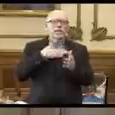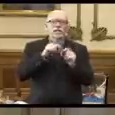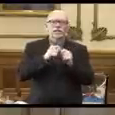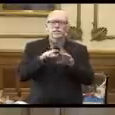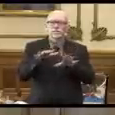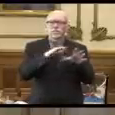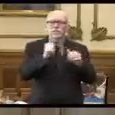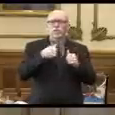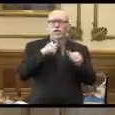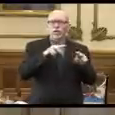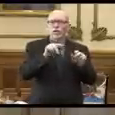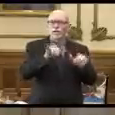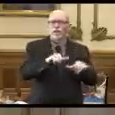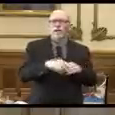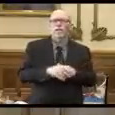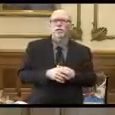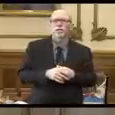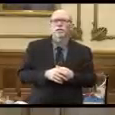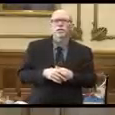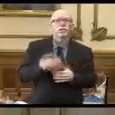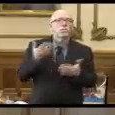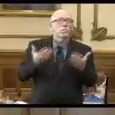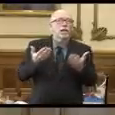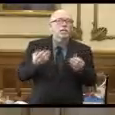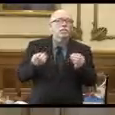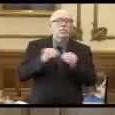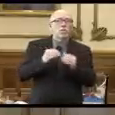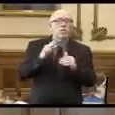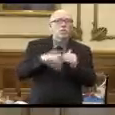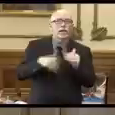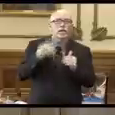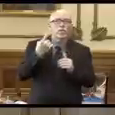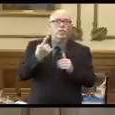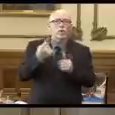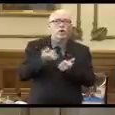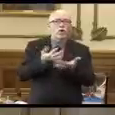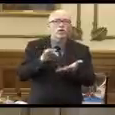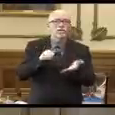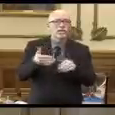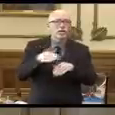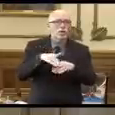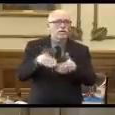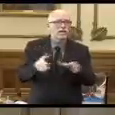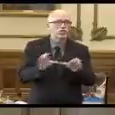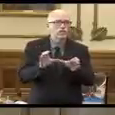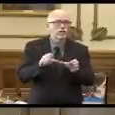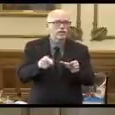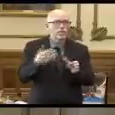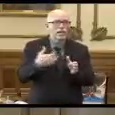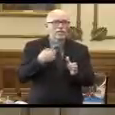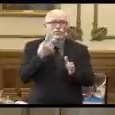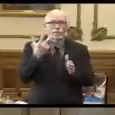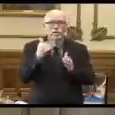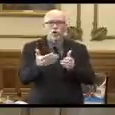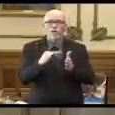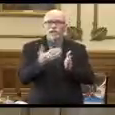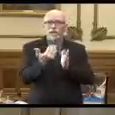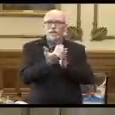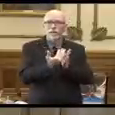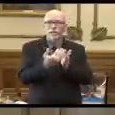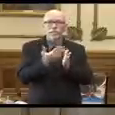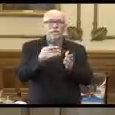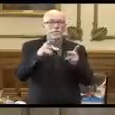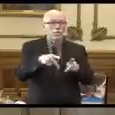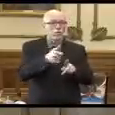to certainly look at that. There may be more than one cause of death listed on a death certificate, so it could be certainly someone who was